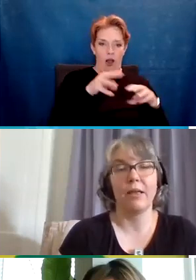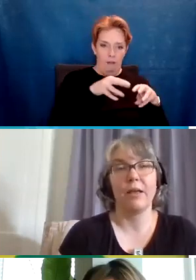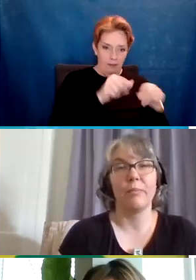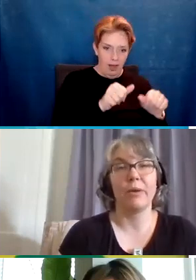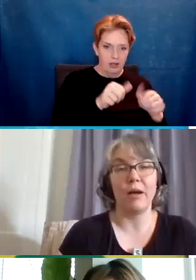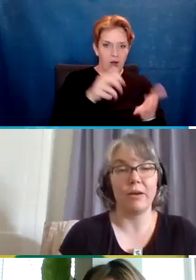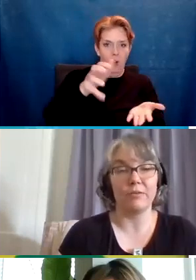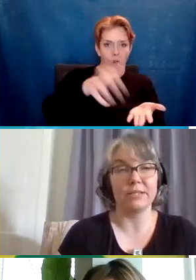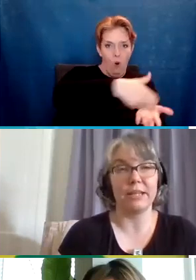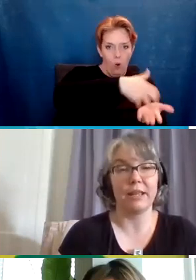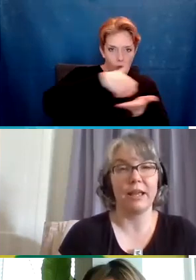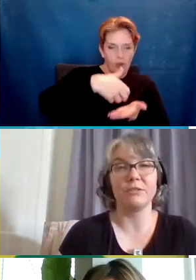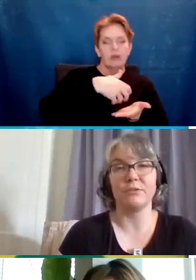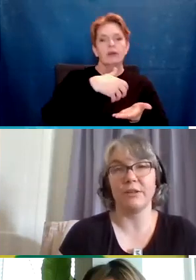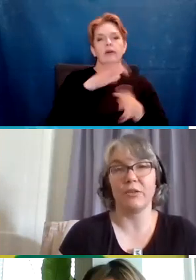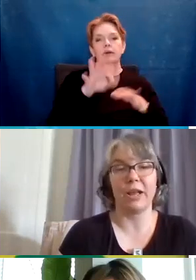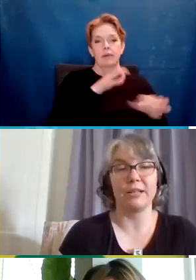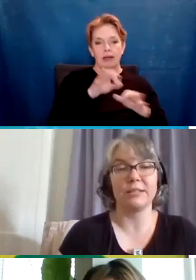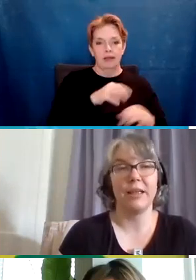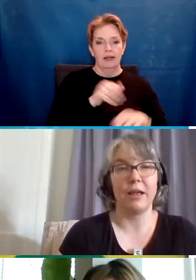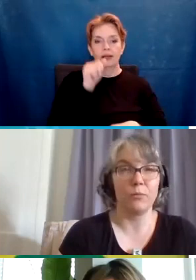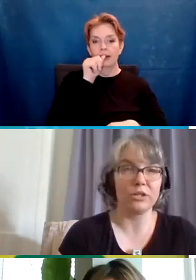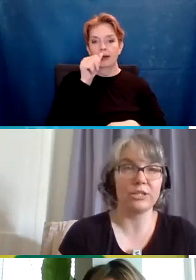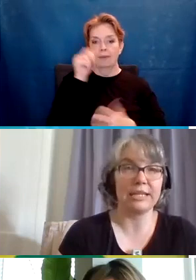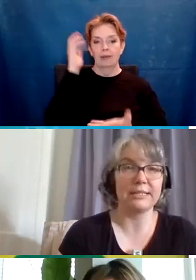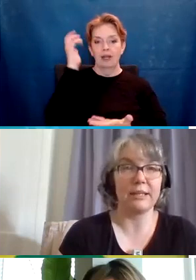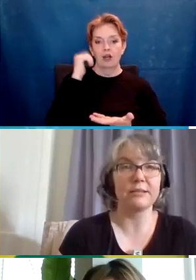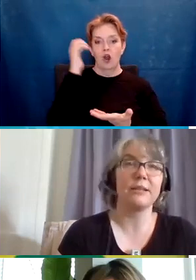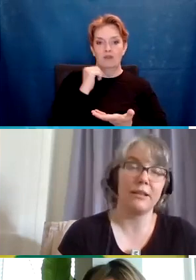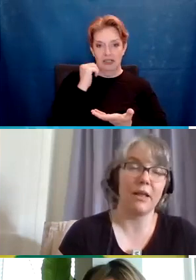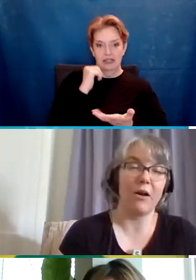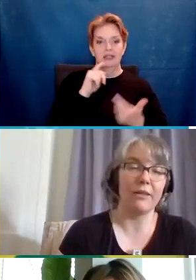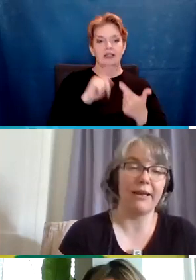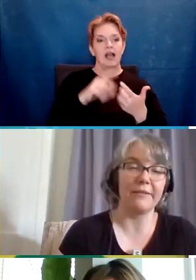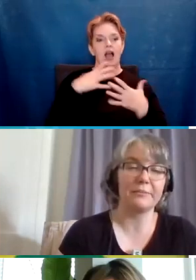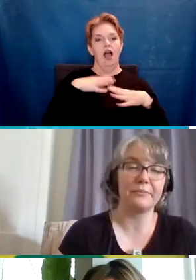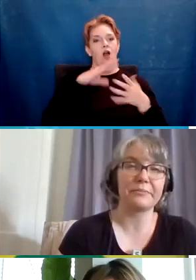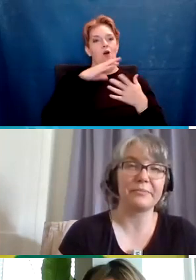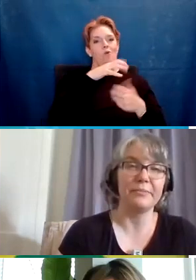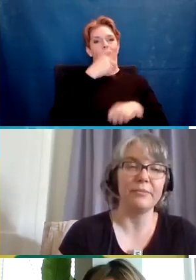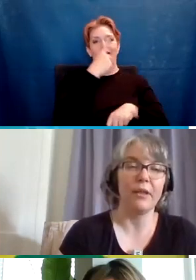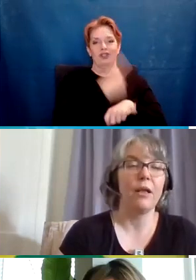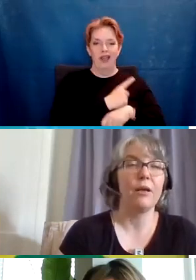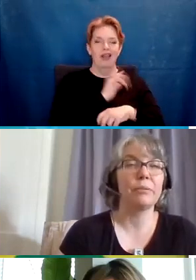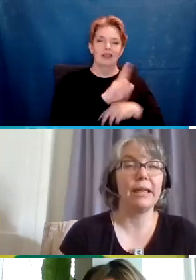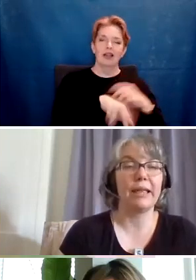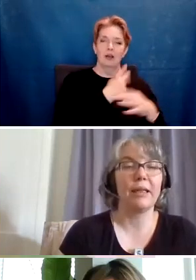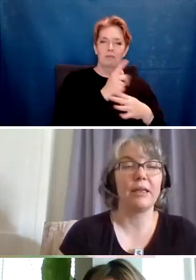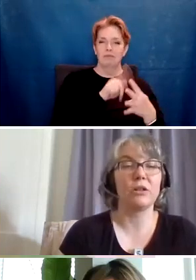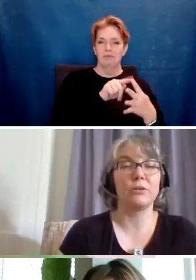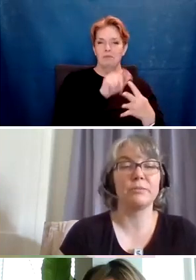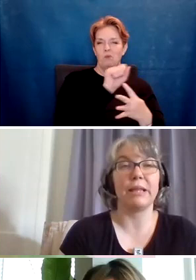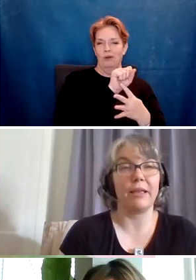picking, pecan harvesting, as you see on the right, and wash day scenes on the left.